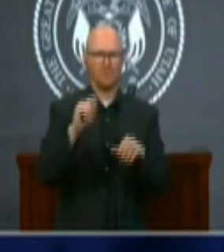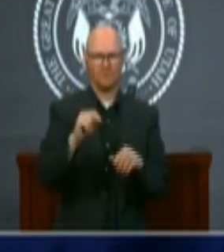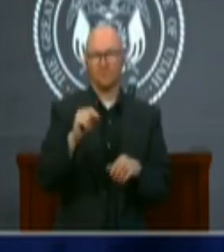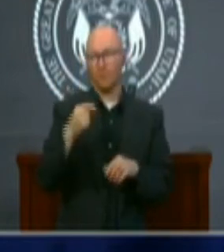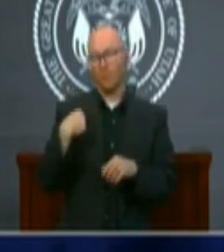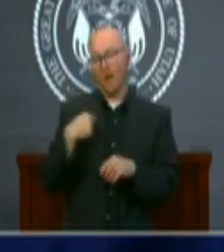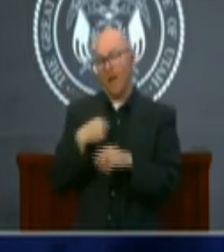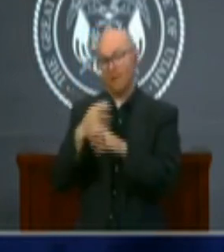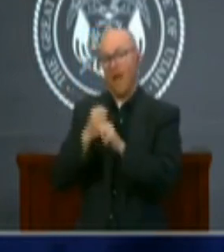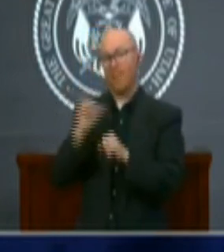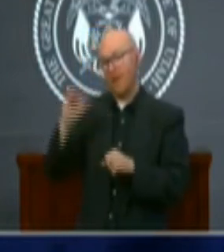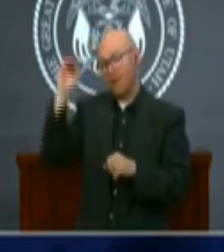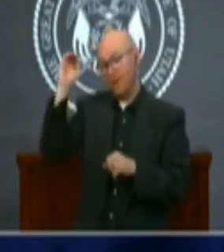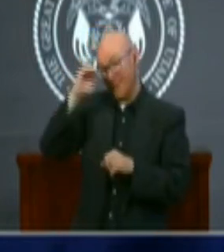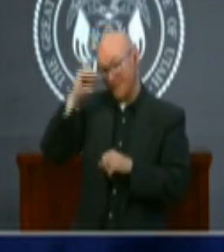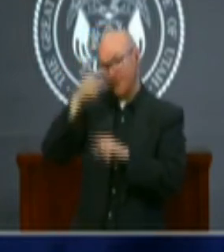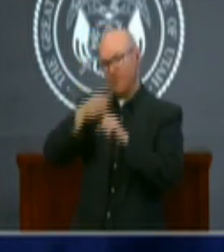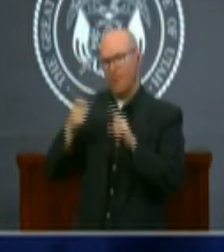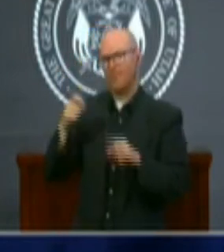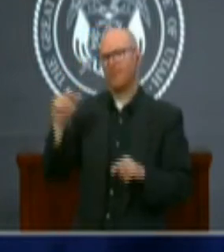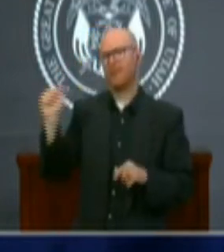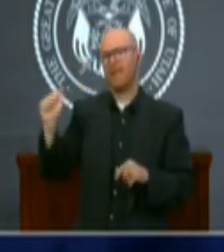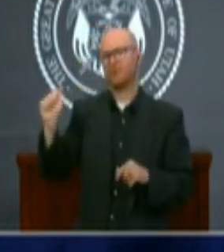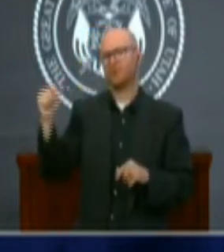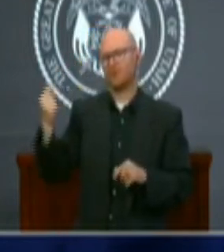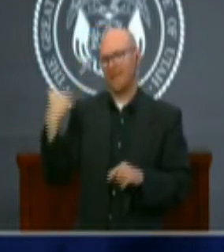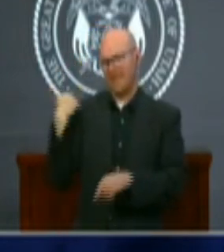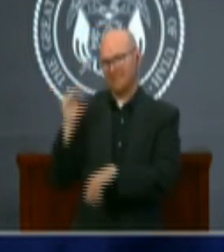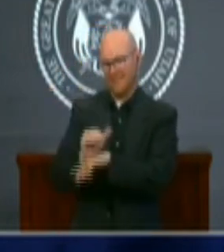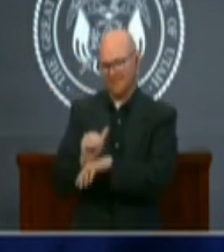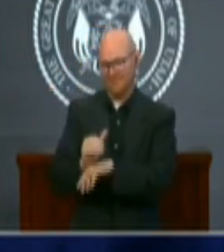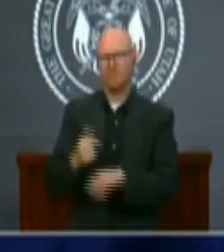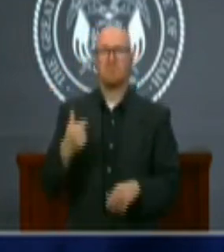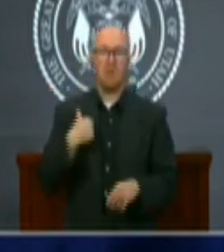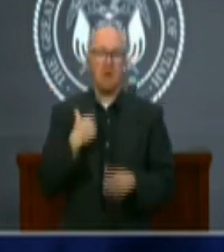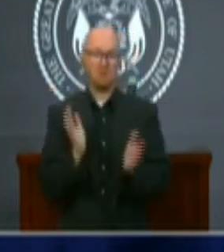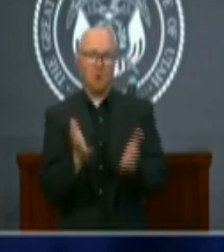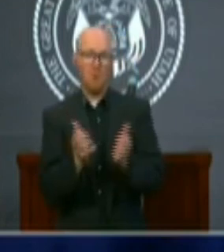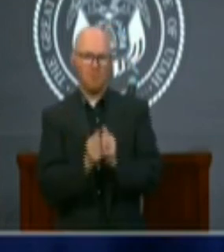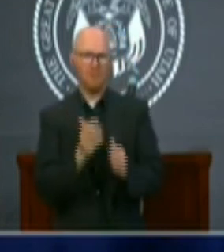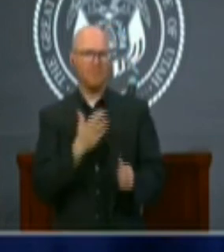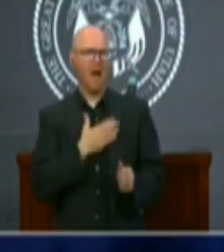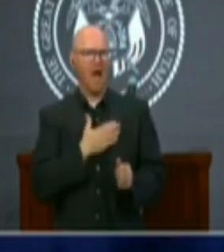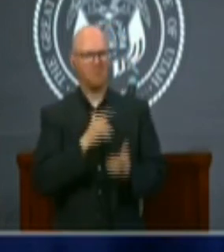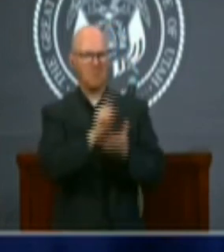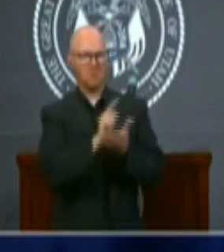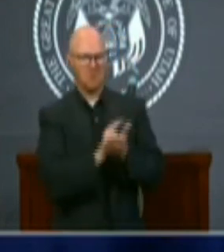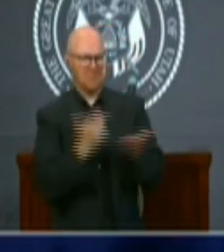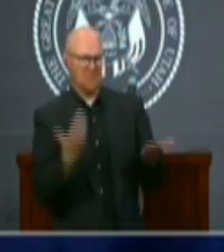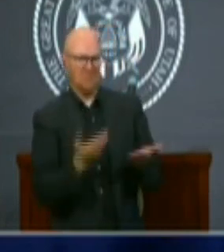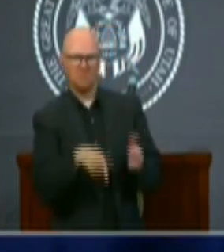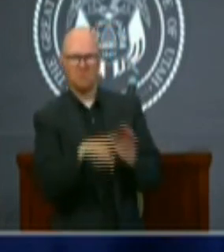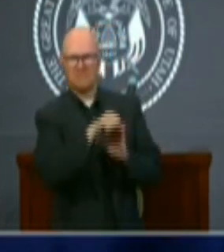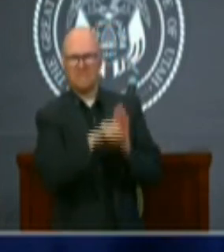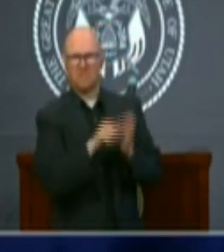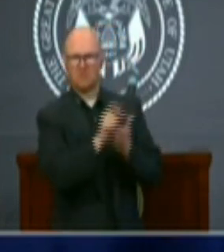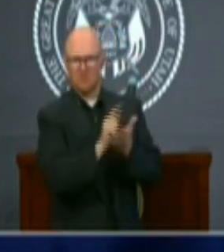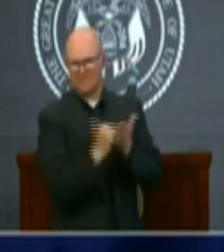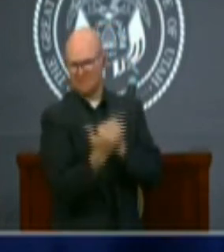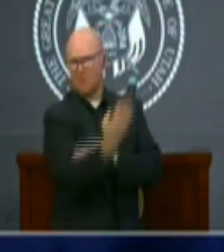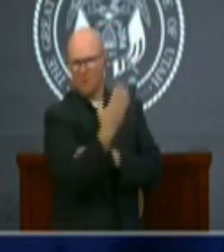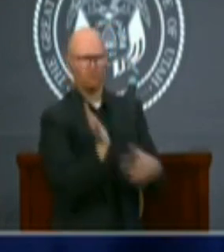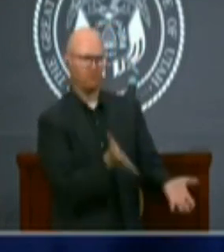a quick conversation with my general counsel this morning. But what I was told is that, well,